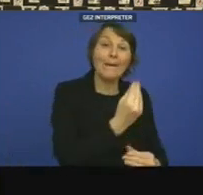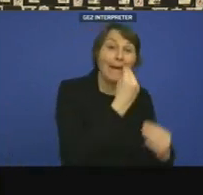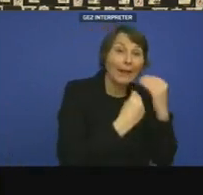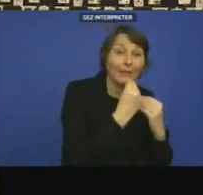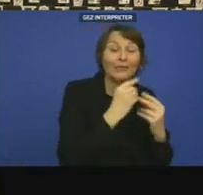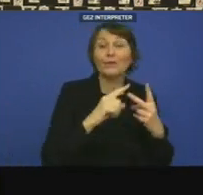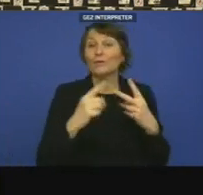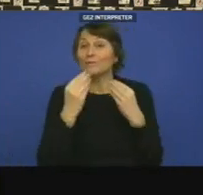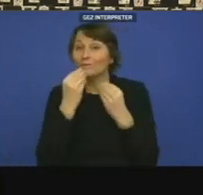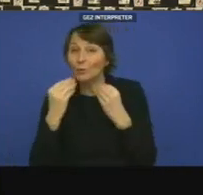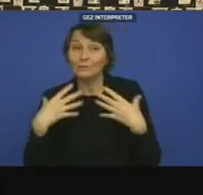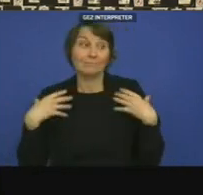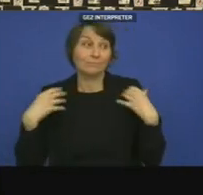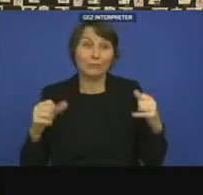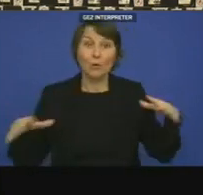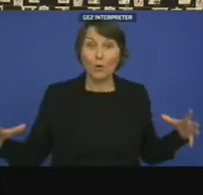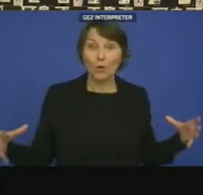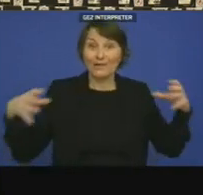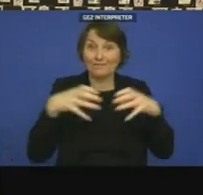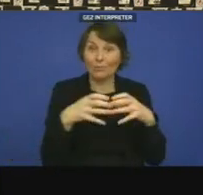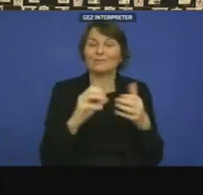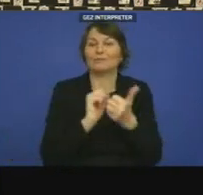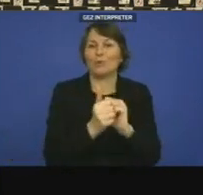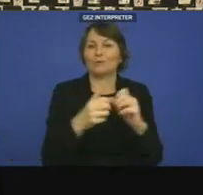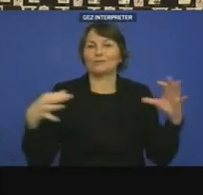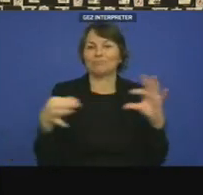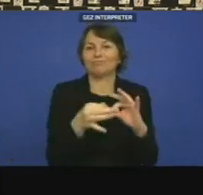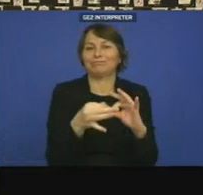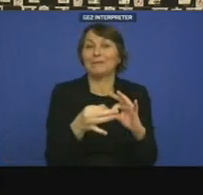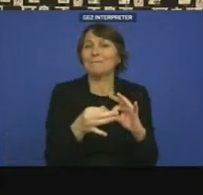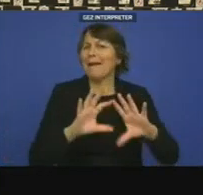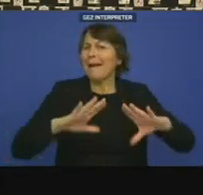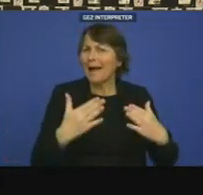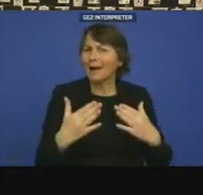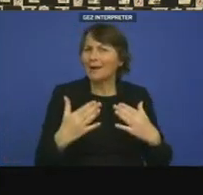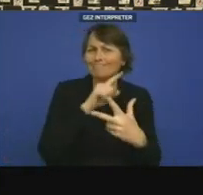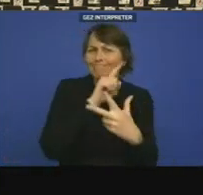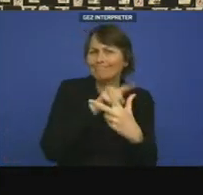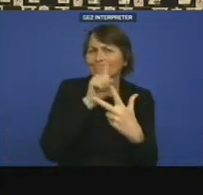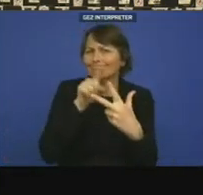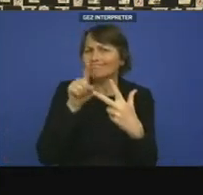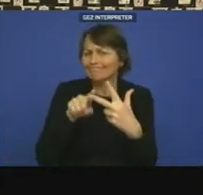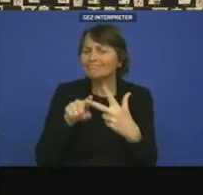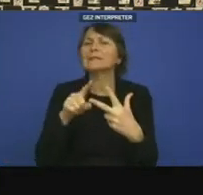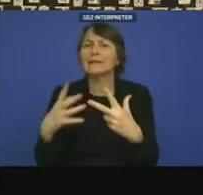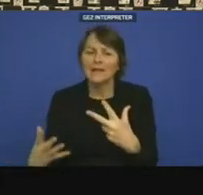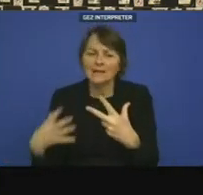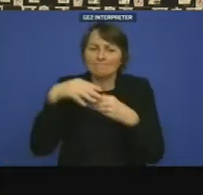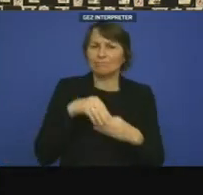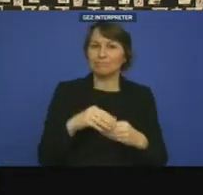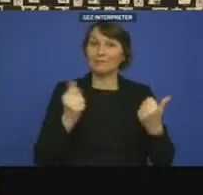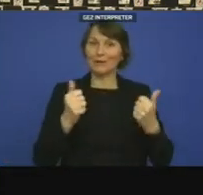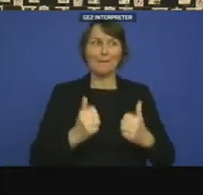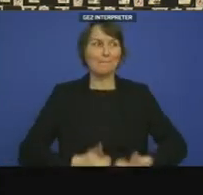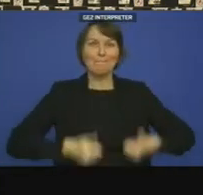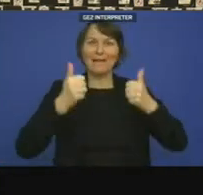be possible with your active involvement. These three pillars of our effort to improve the lifestyle of people in Europe